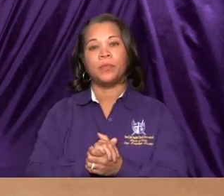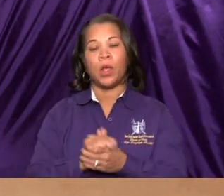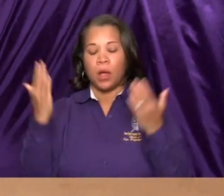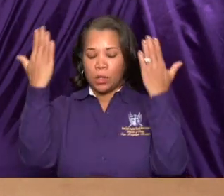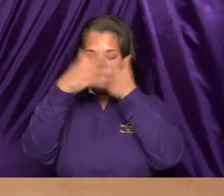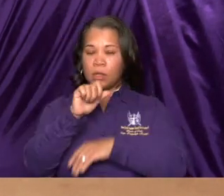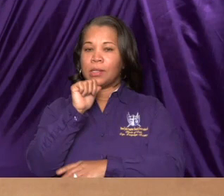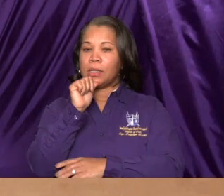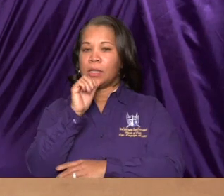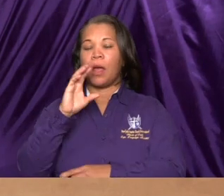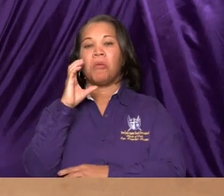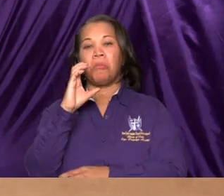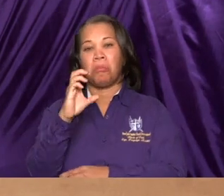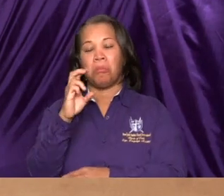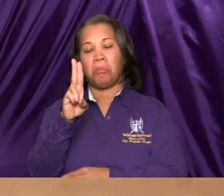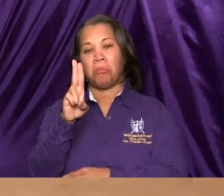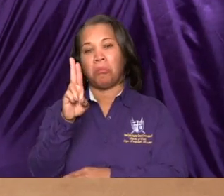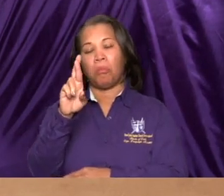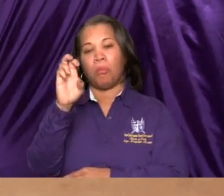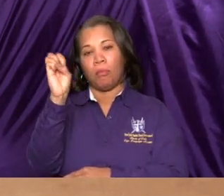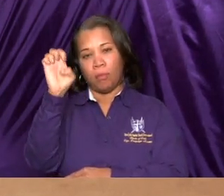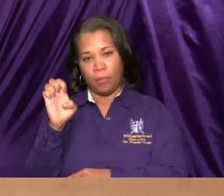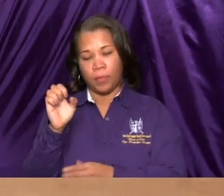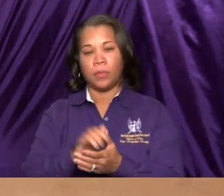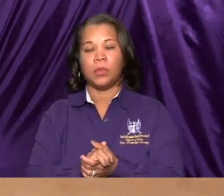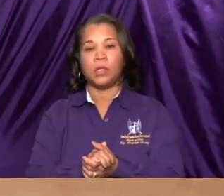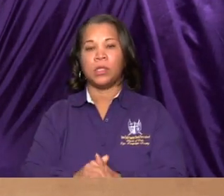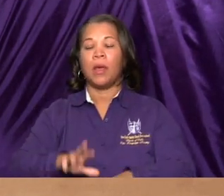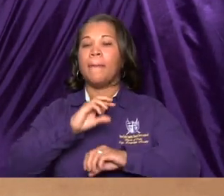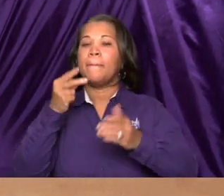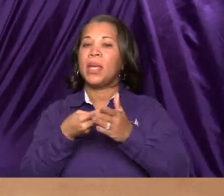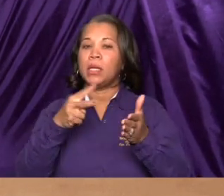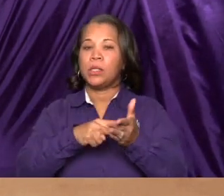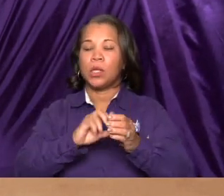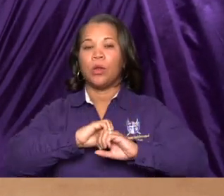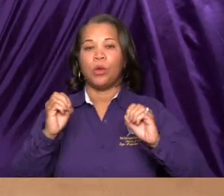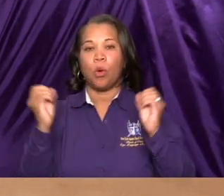Darkness is not a curse. It's just the absence of light.